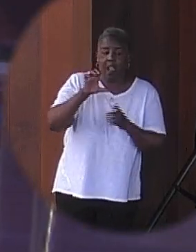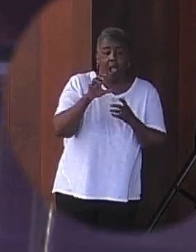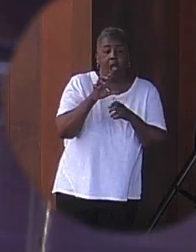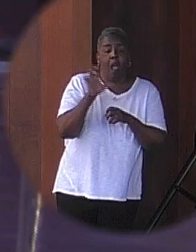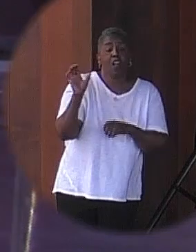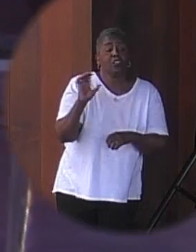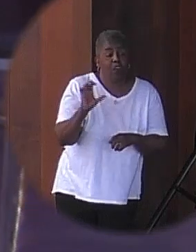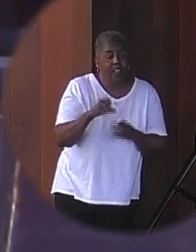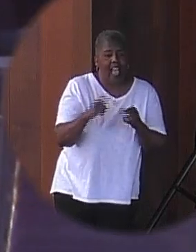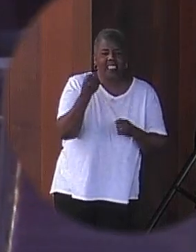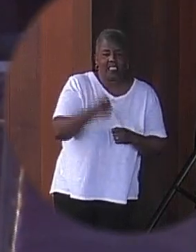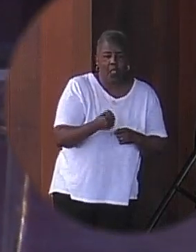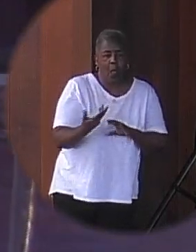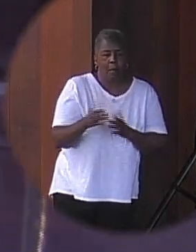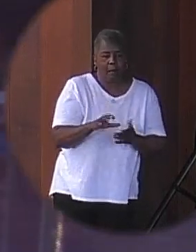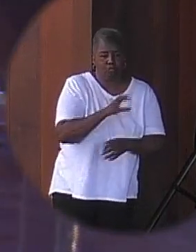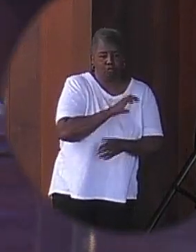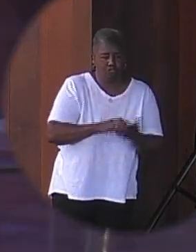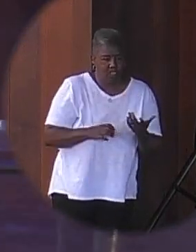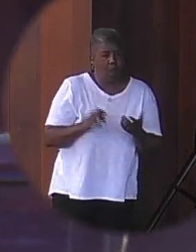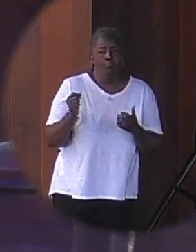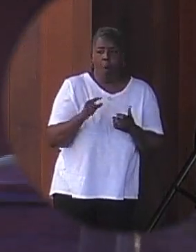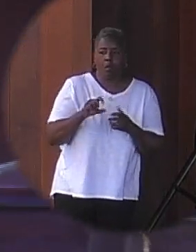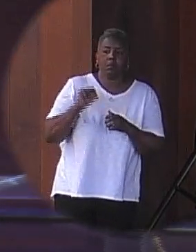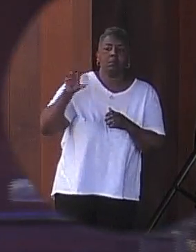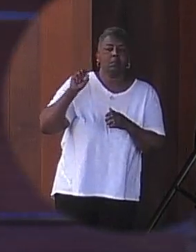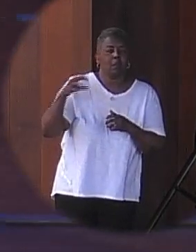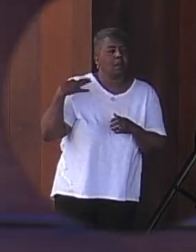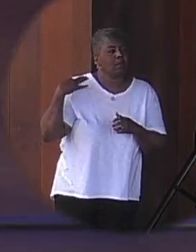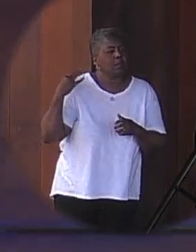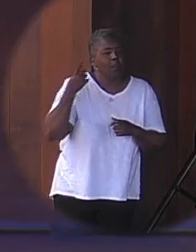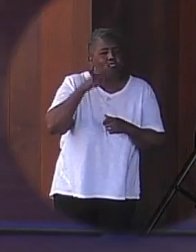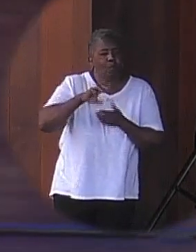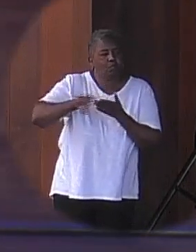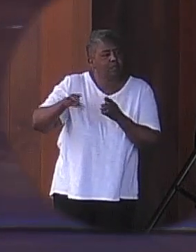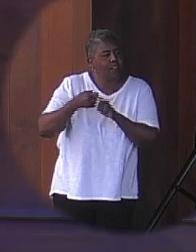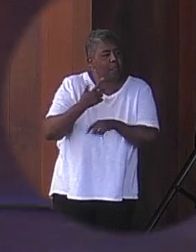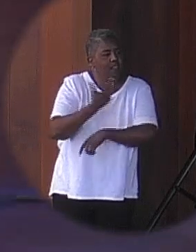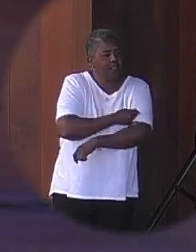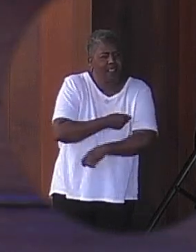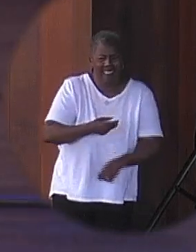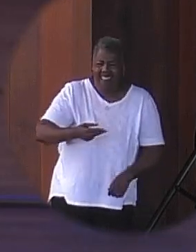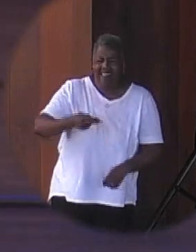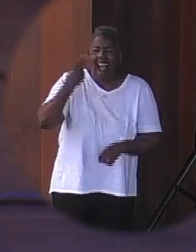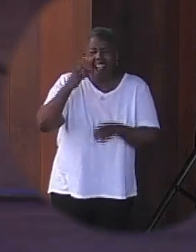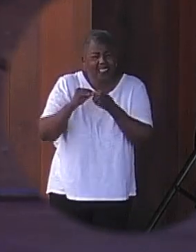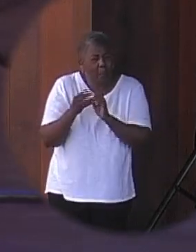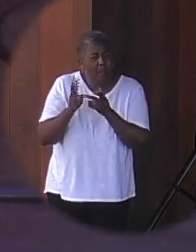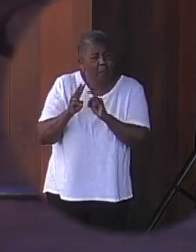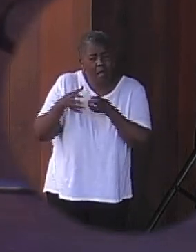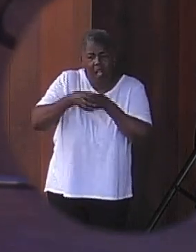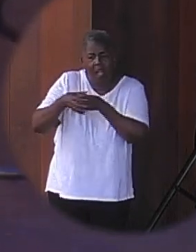conservatives, and Southern Baptists. Go on, teach, Pastor. The highest application